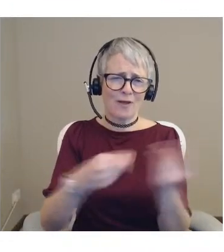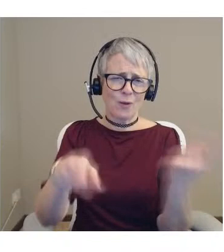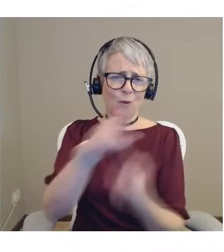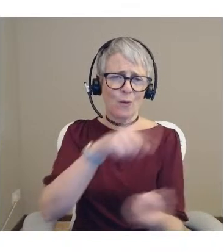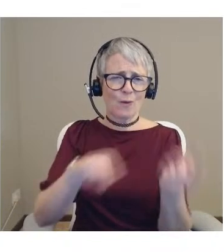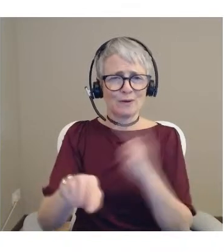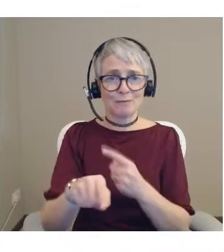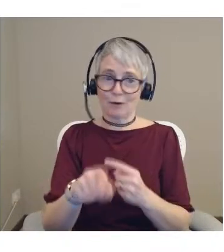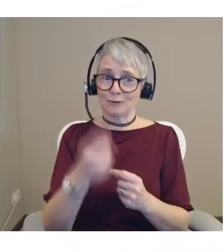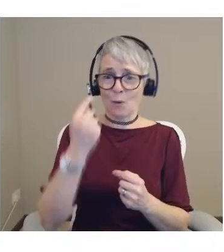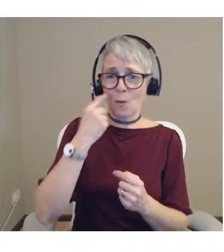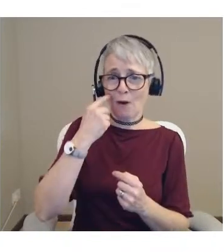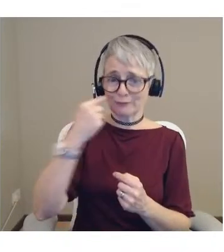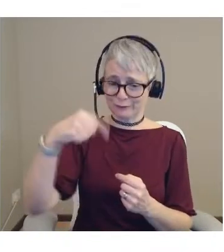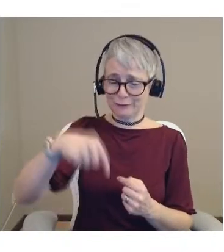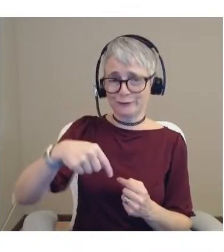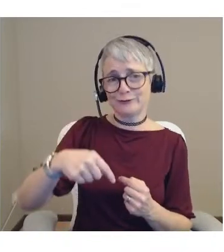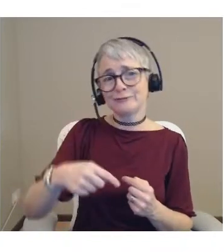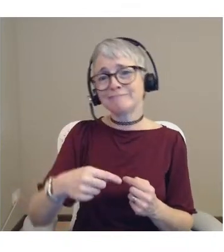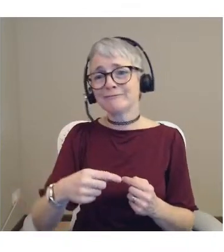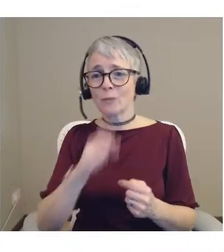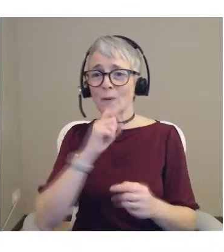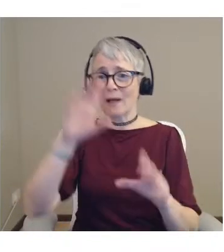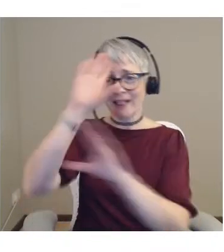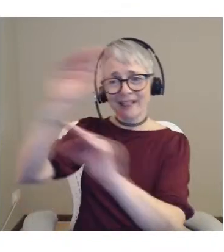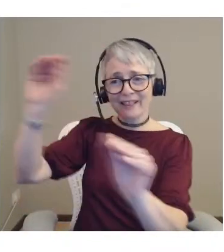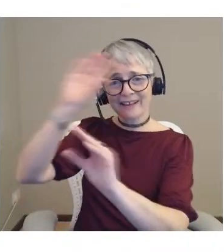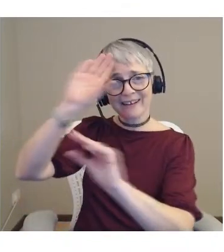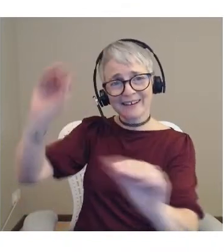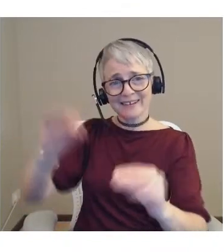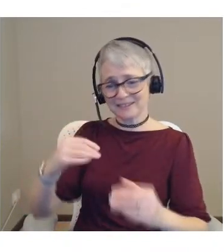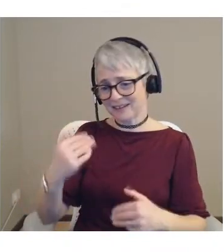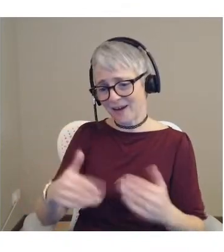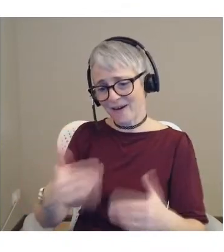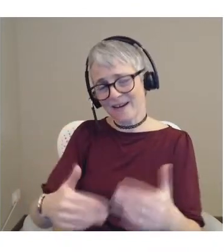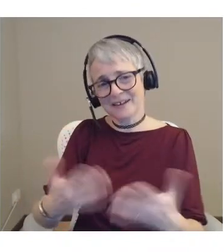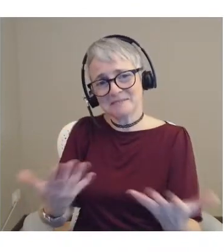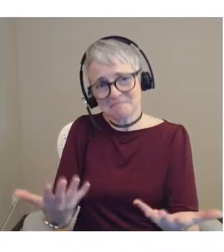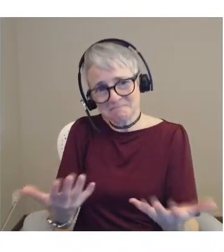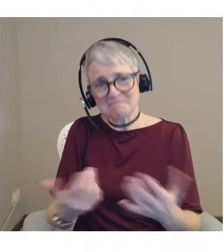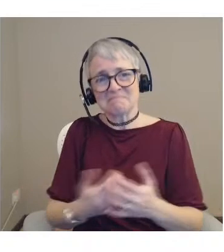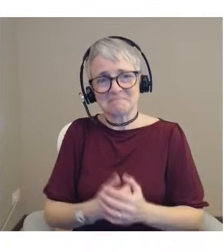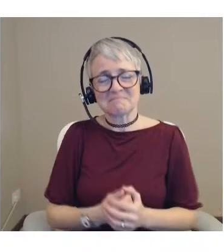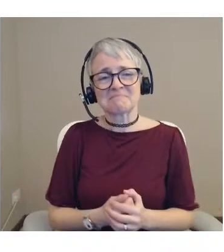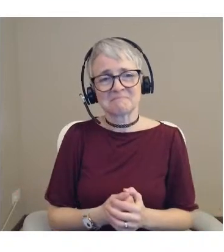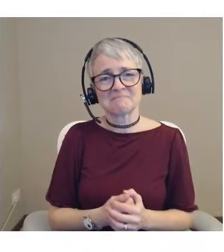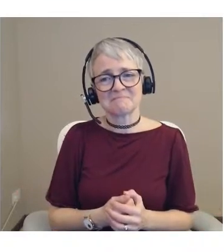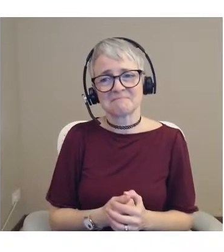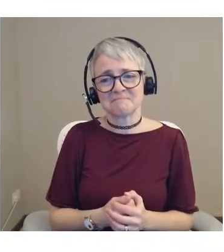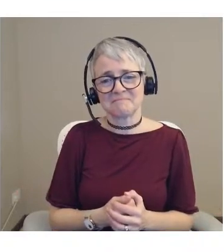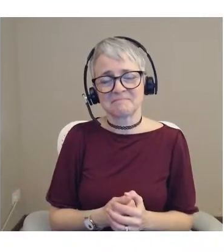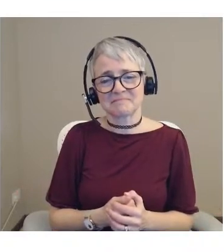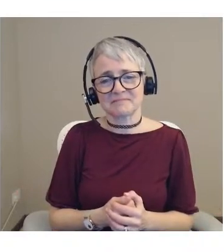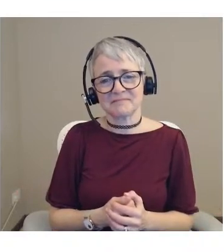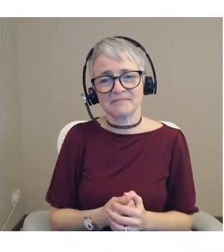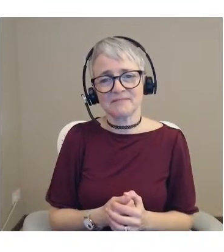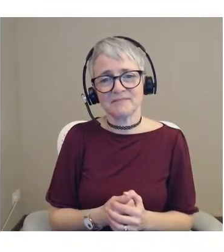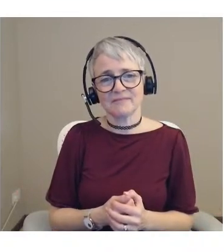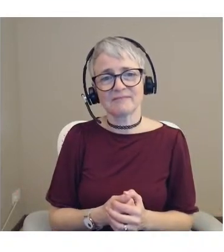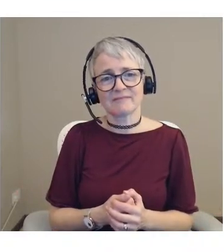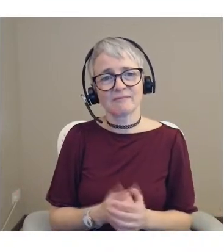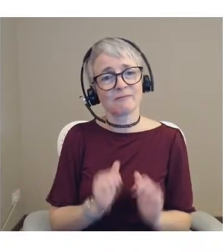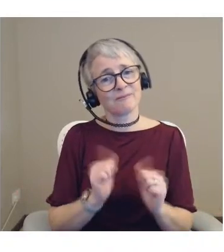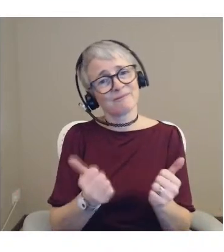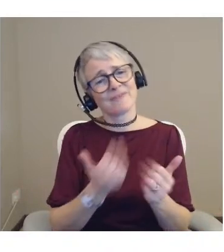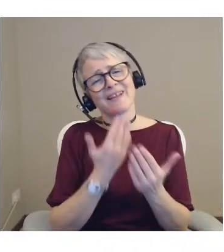this space, and we'll keep everybody updated on ongoing activities and what's coming next. Thank